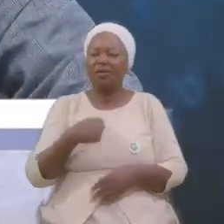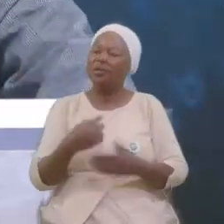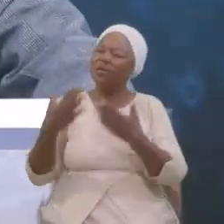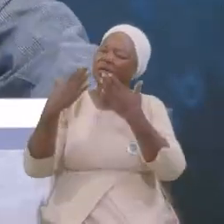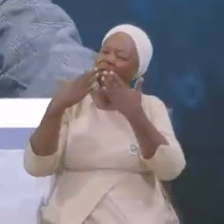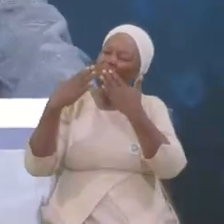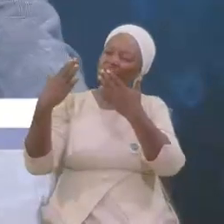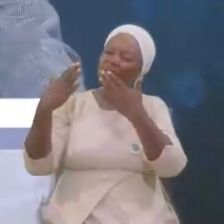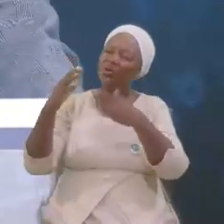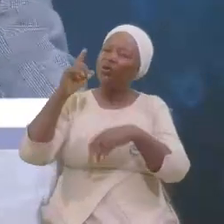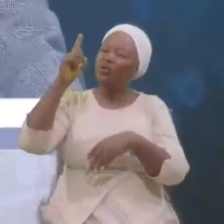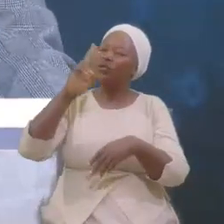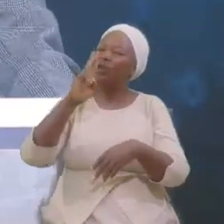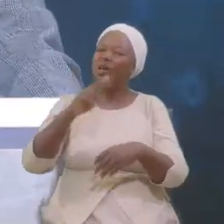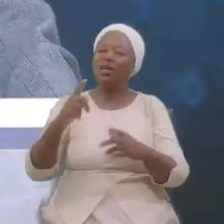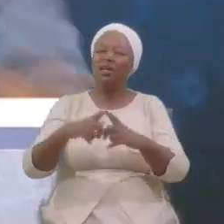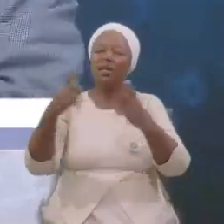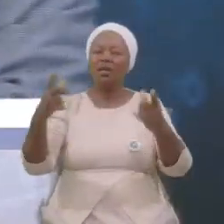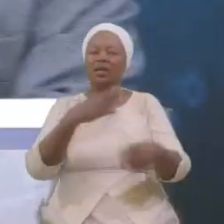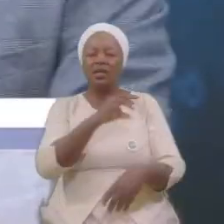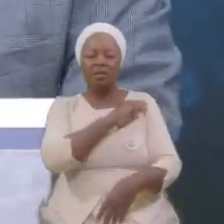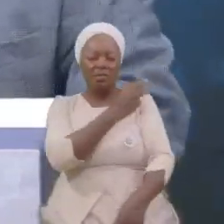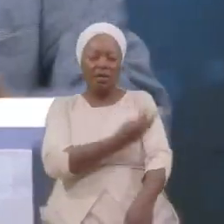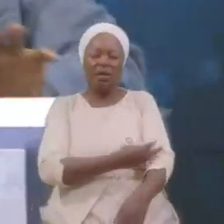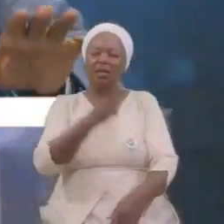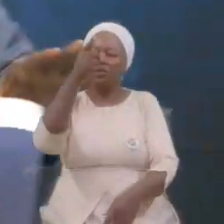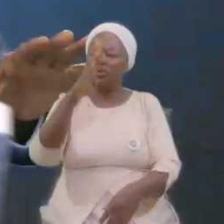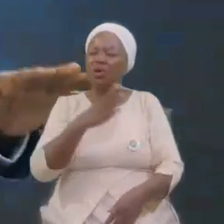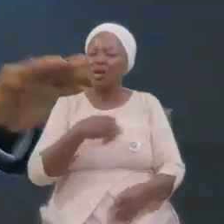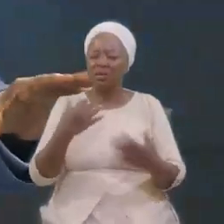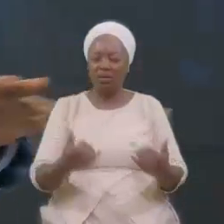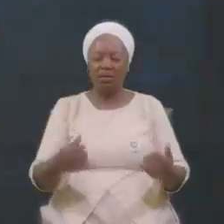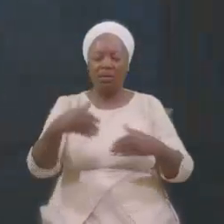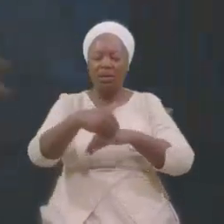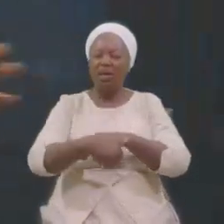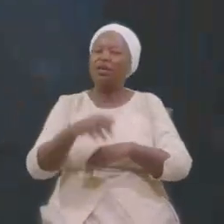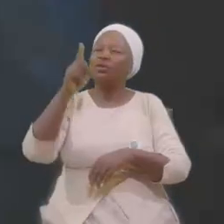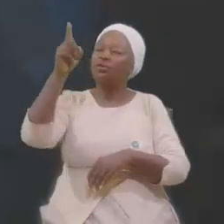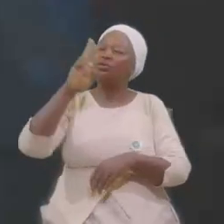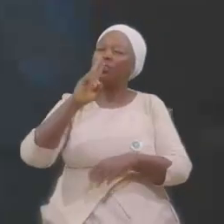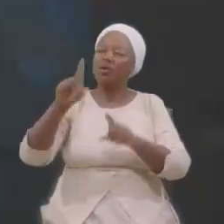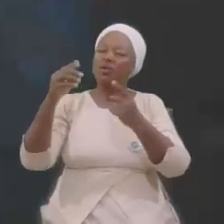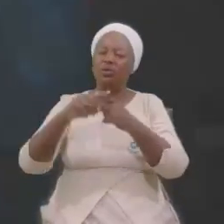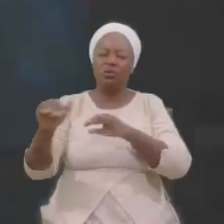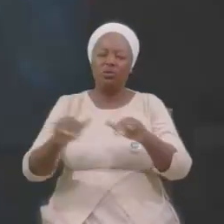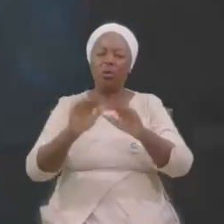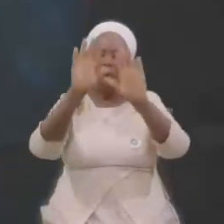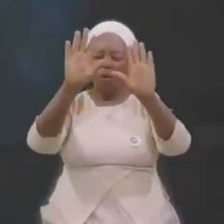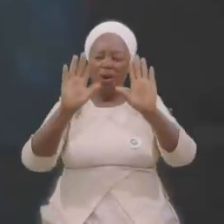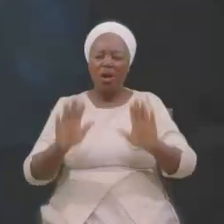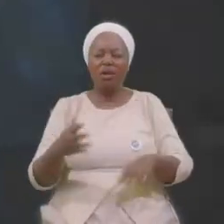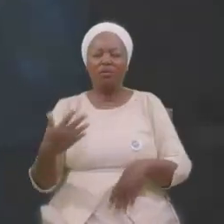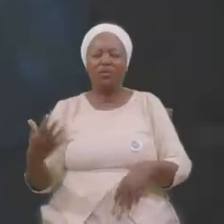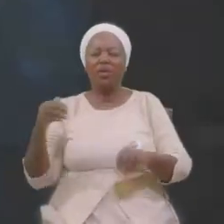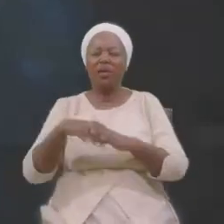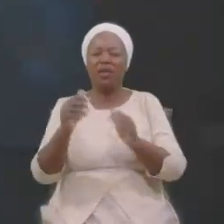a great and a mighty God. And tonight, you're going to do wonderful things in every